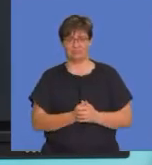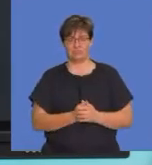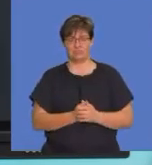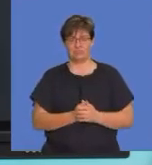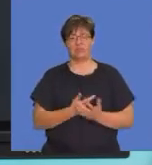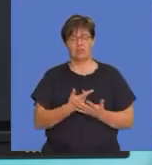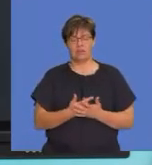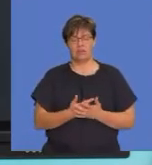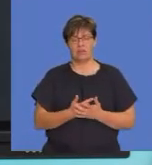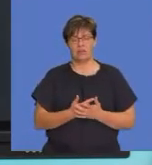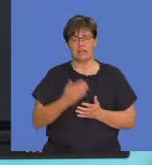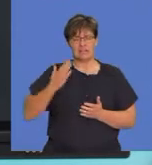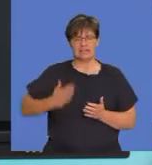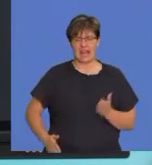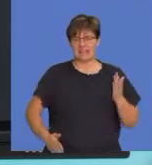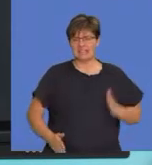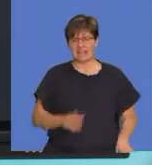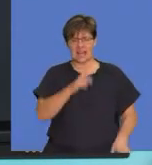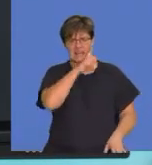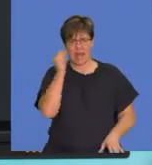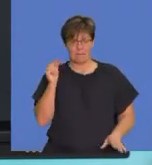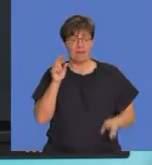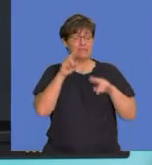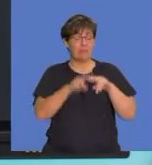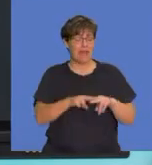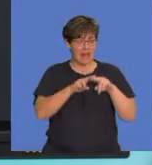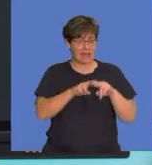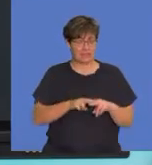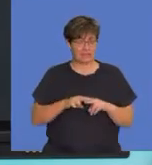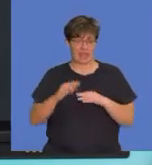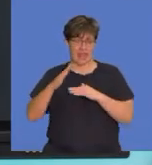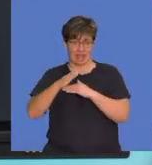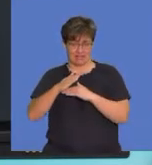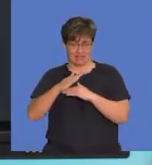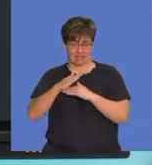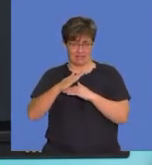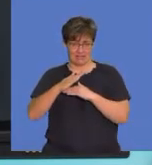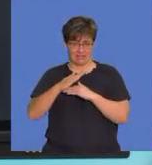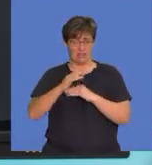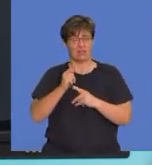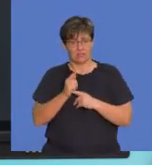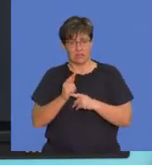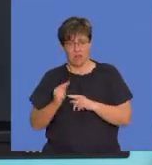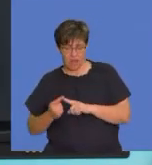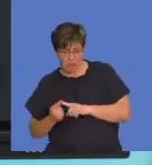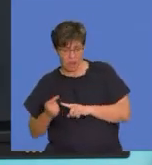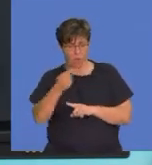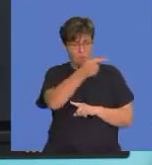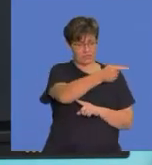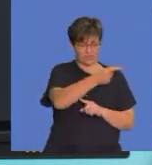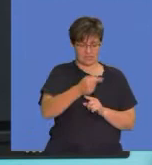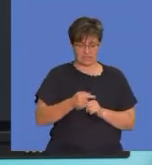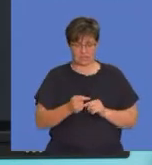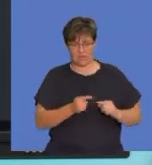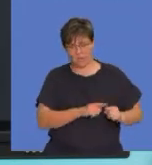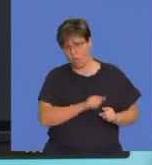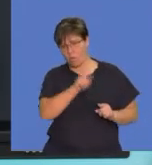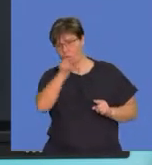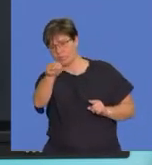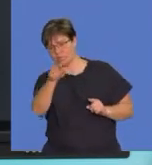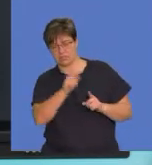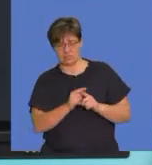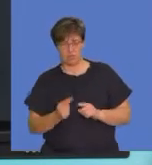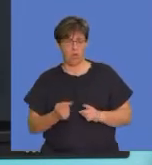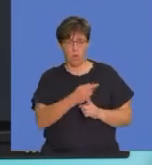the names of our sides in relation to the angle that they are adjacent to, opposite to, or